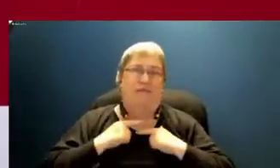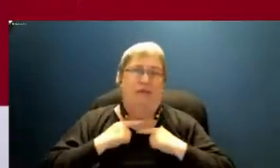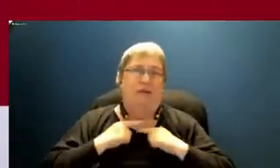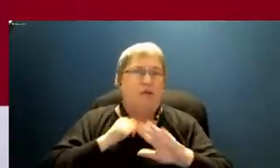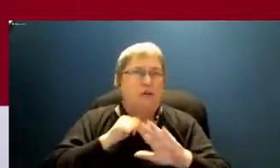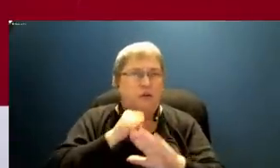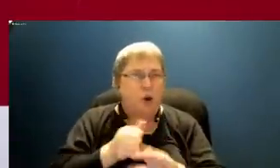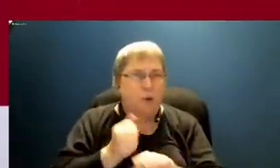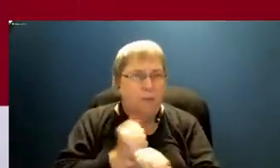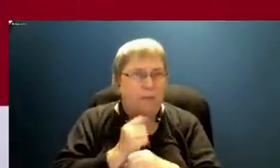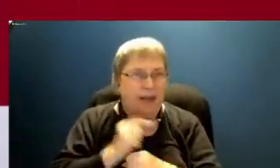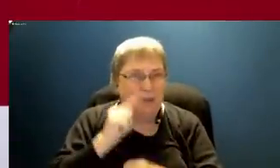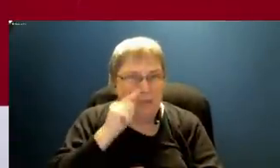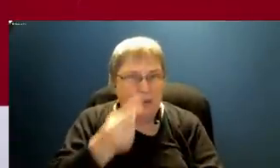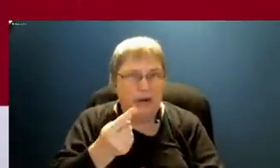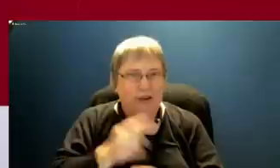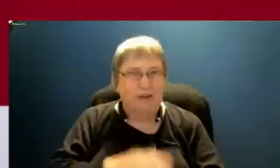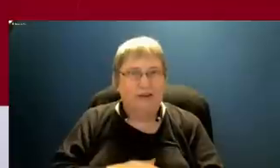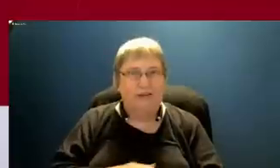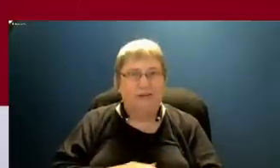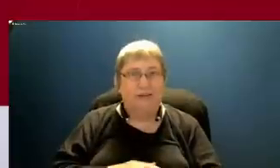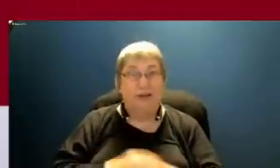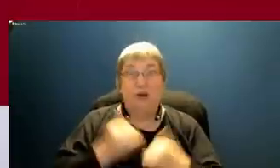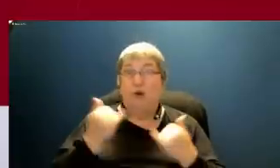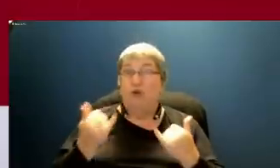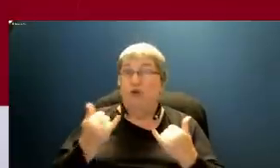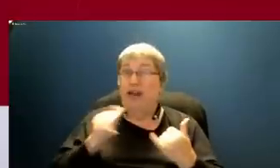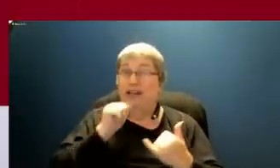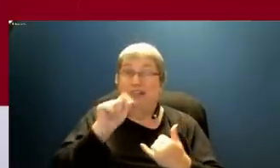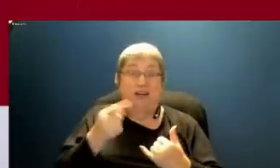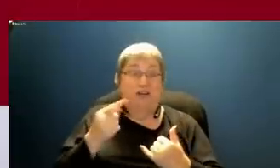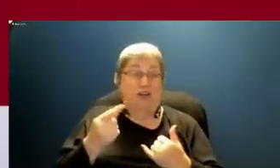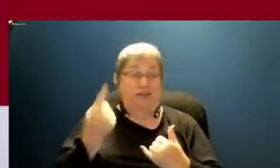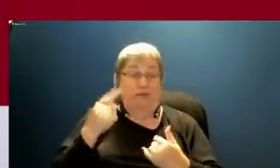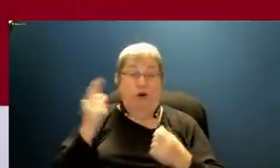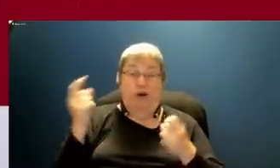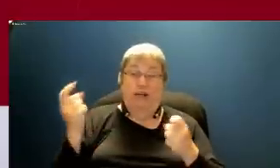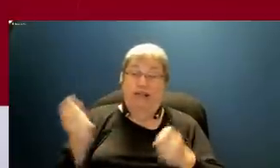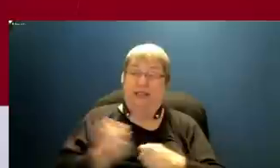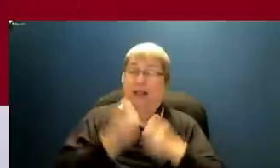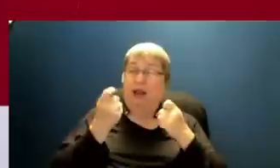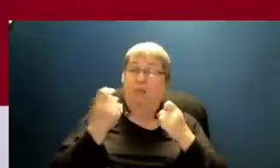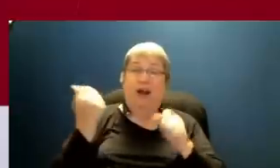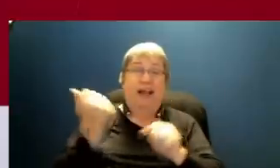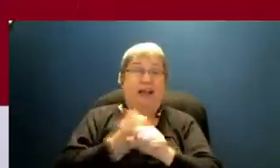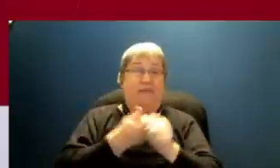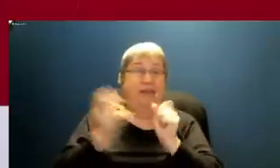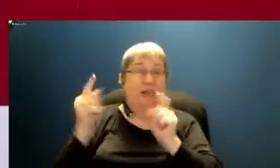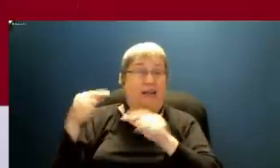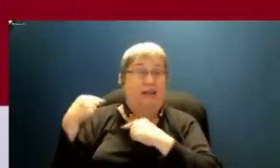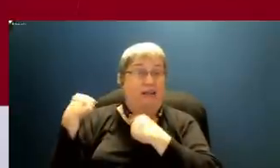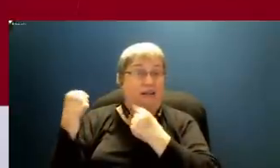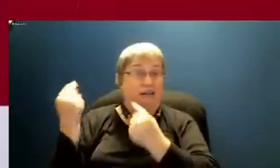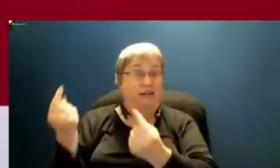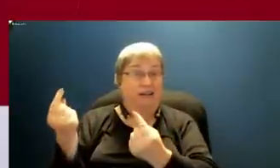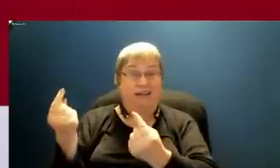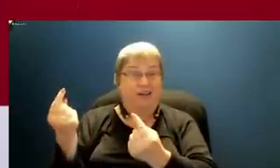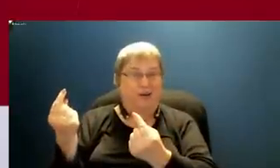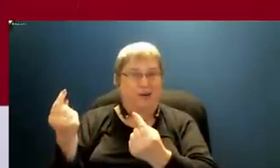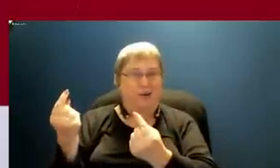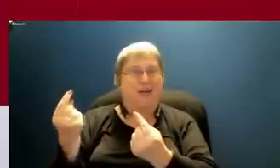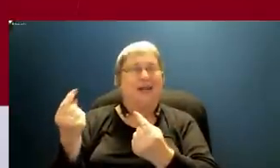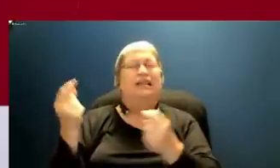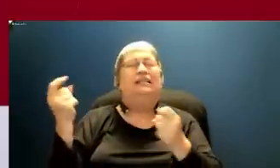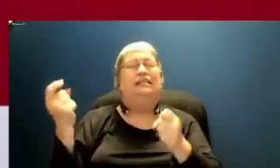boring. Today's not just a day to celebrate all that you have done. Today is a day to